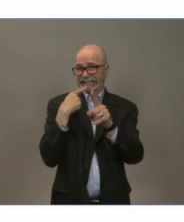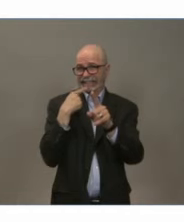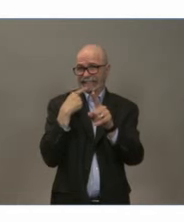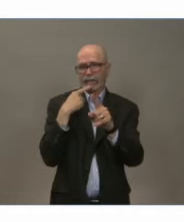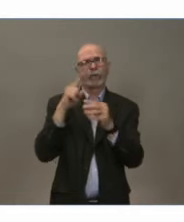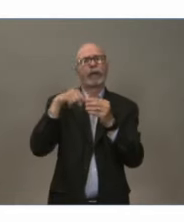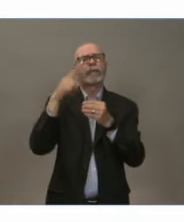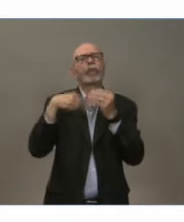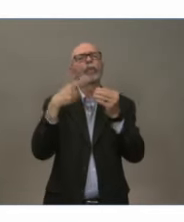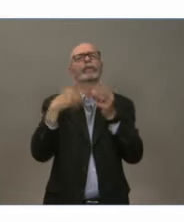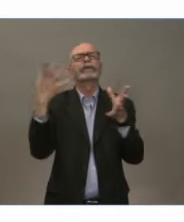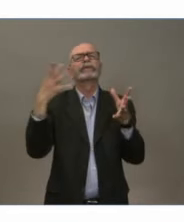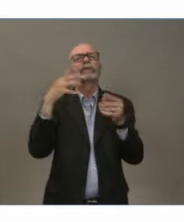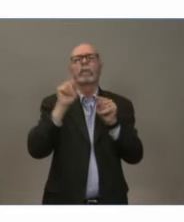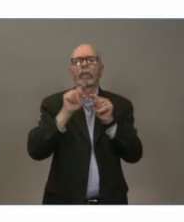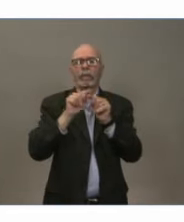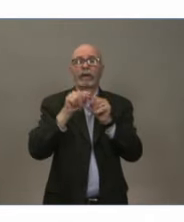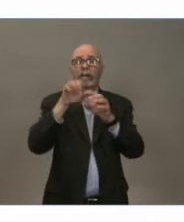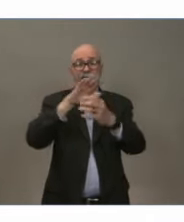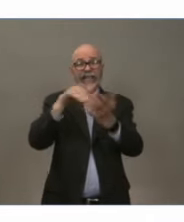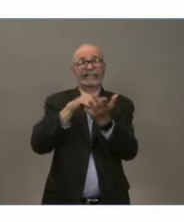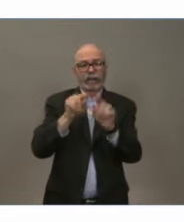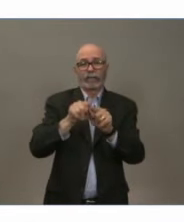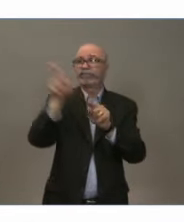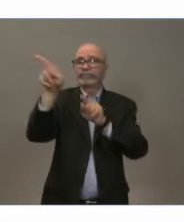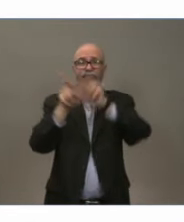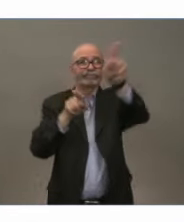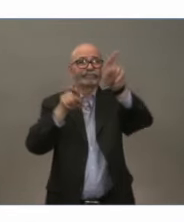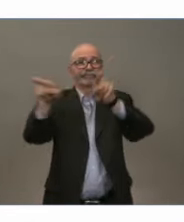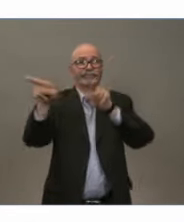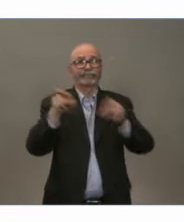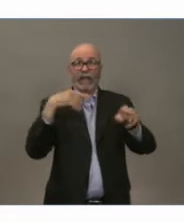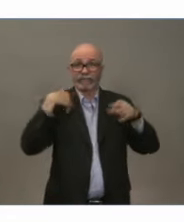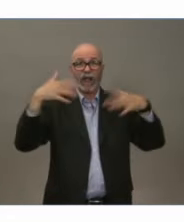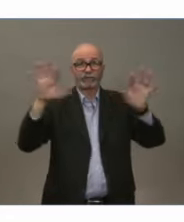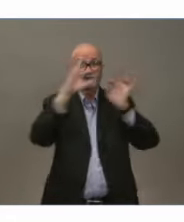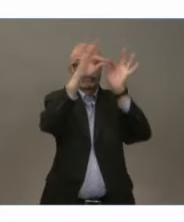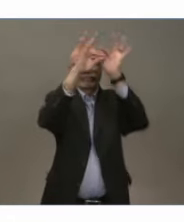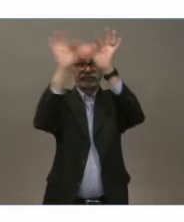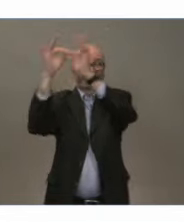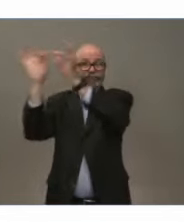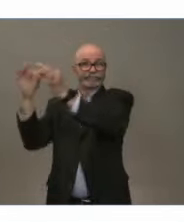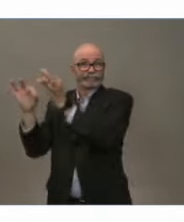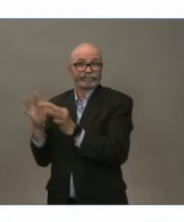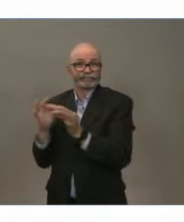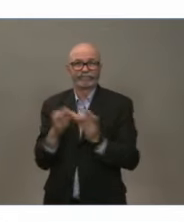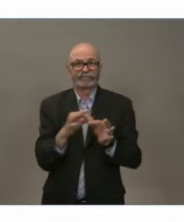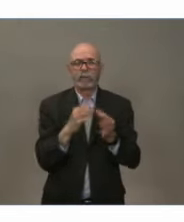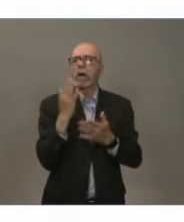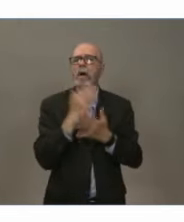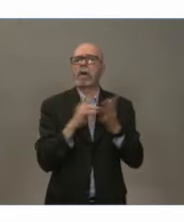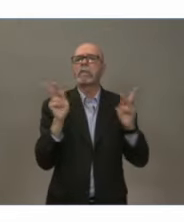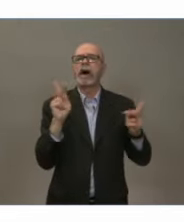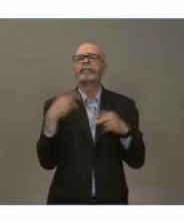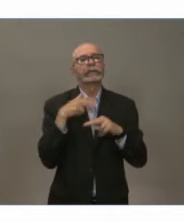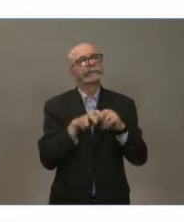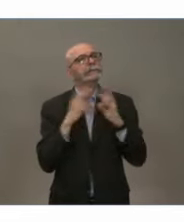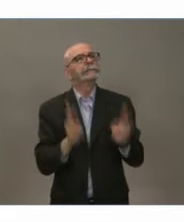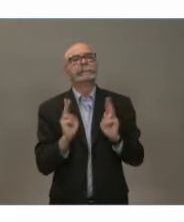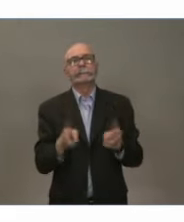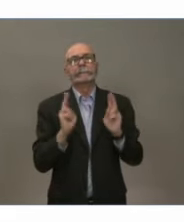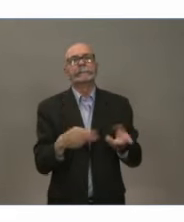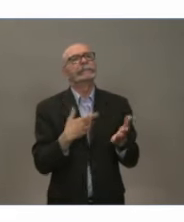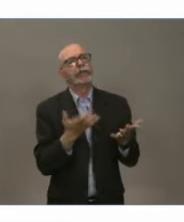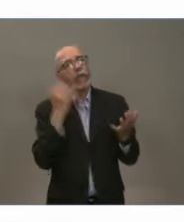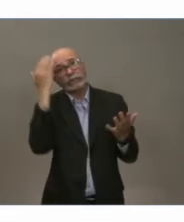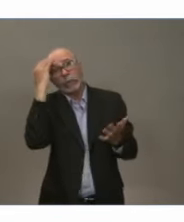zones? Like in Cape Breton, people have been saying that they wait quite a long time to get test results, that they question